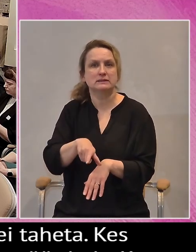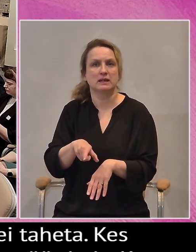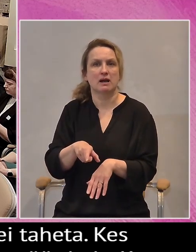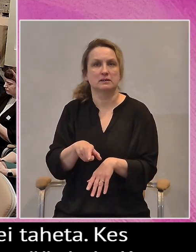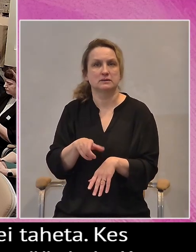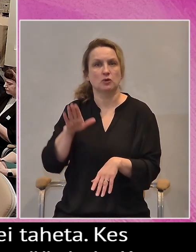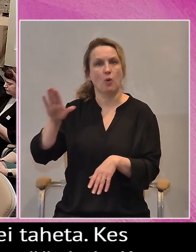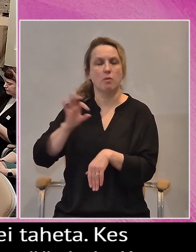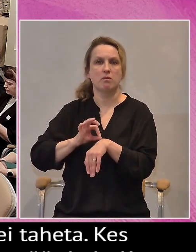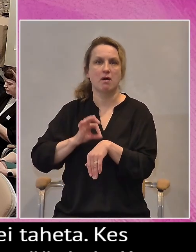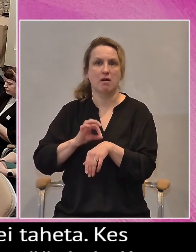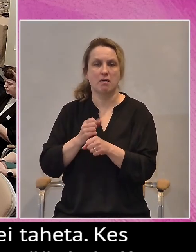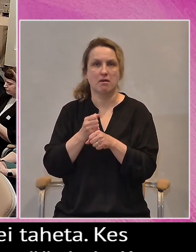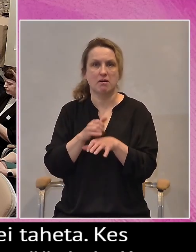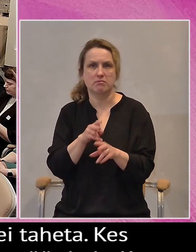medical specialist